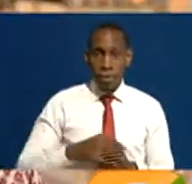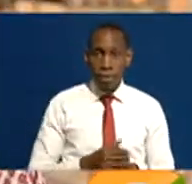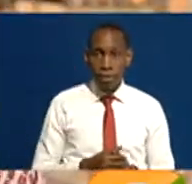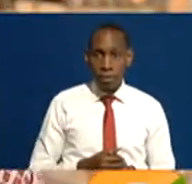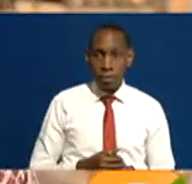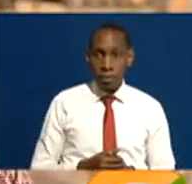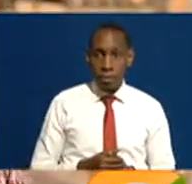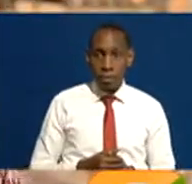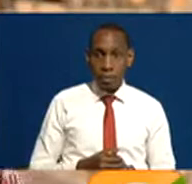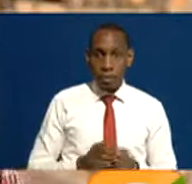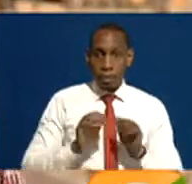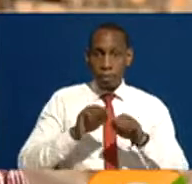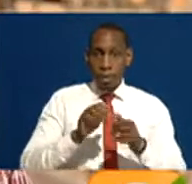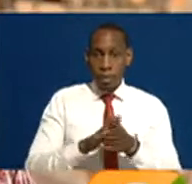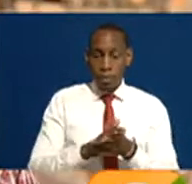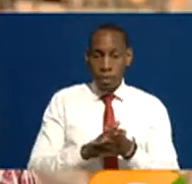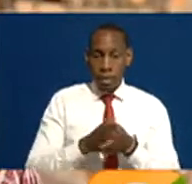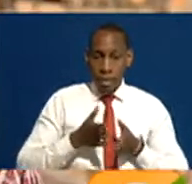We have to pia.